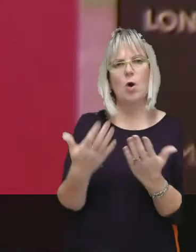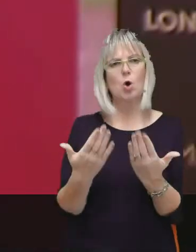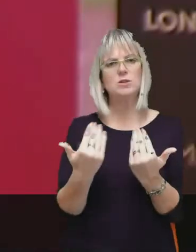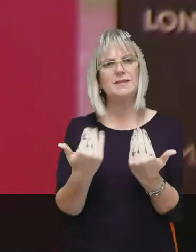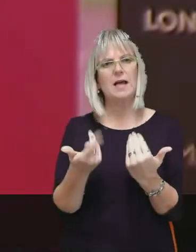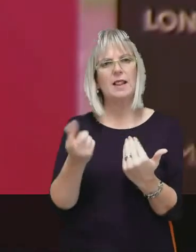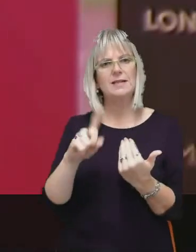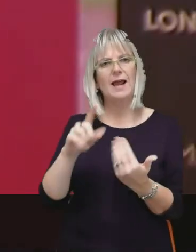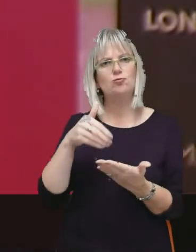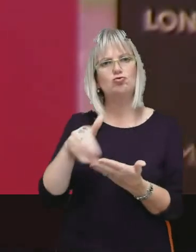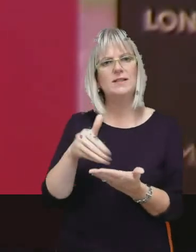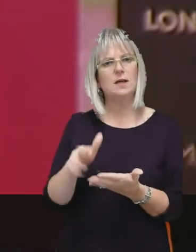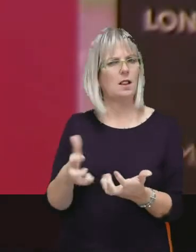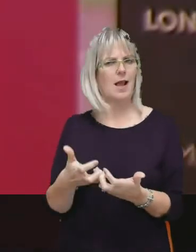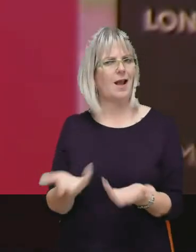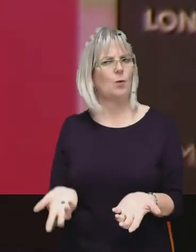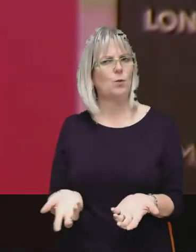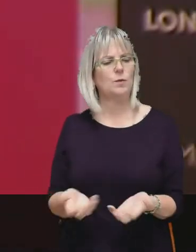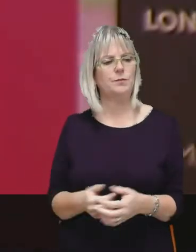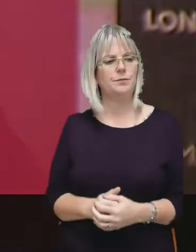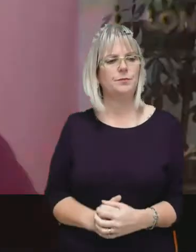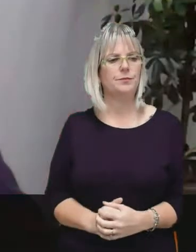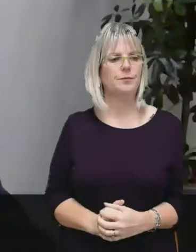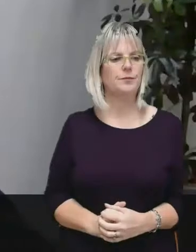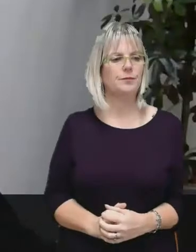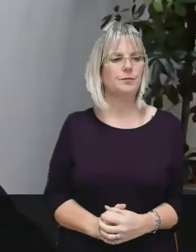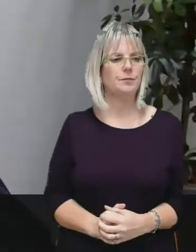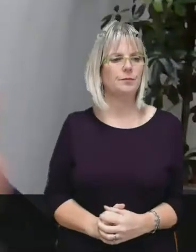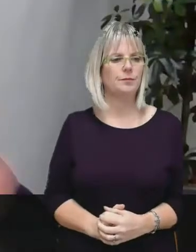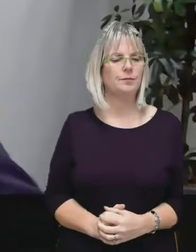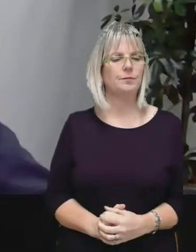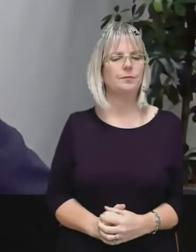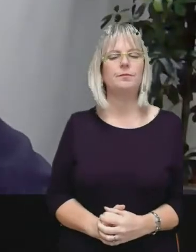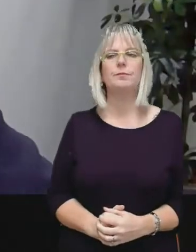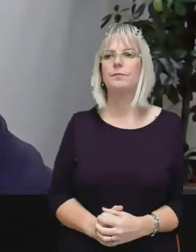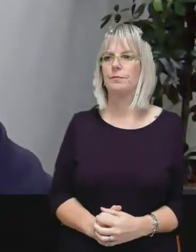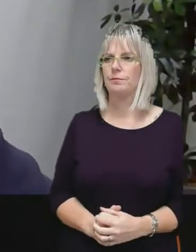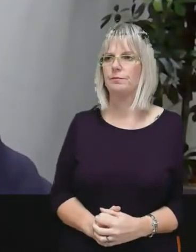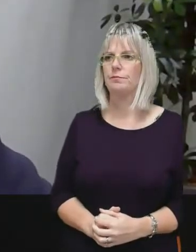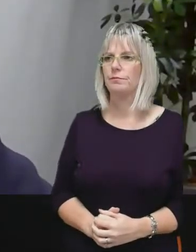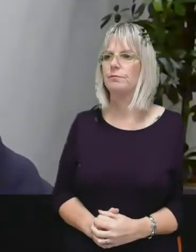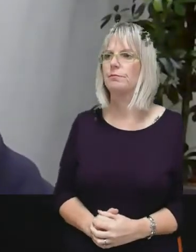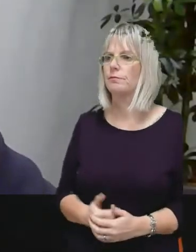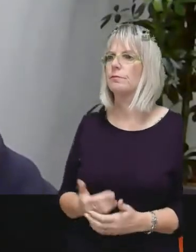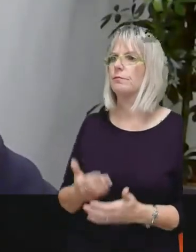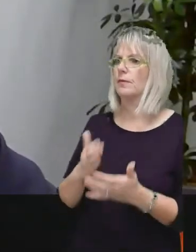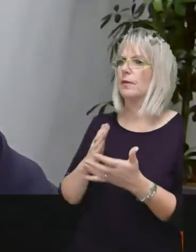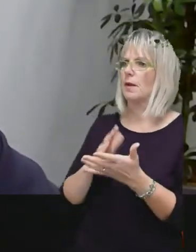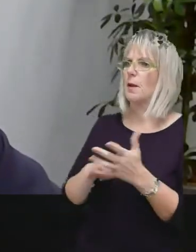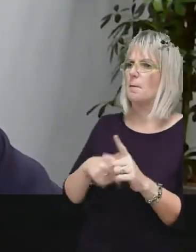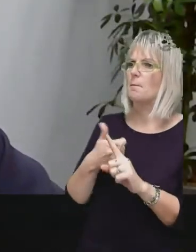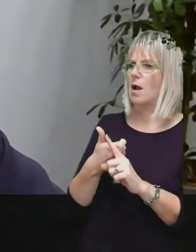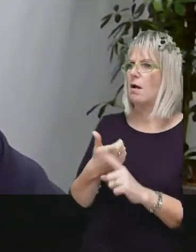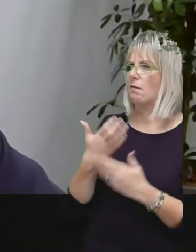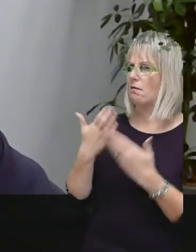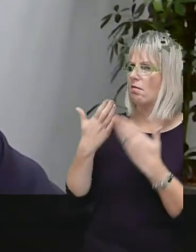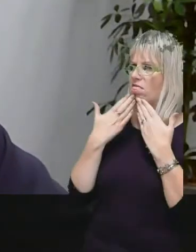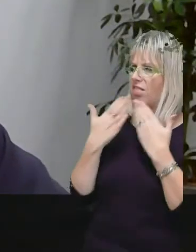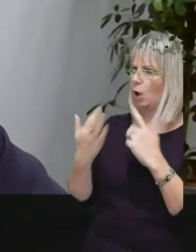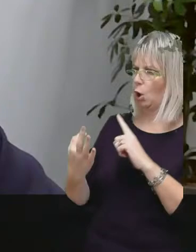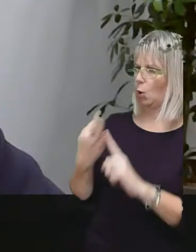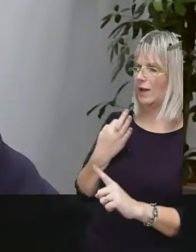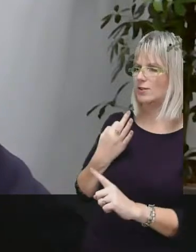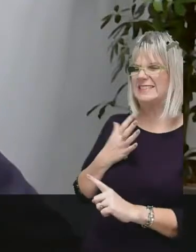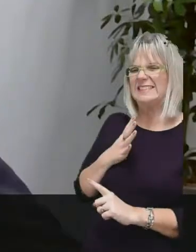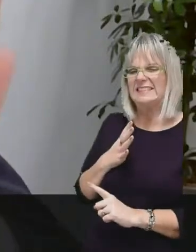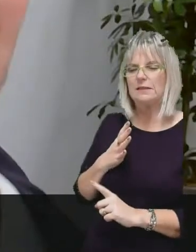Mr. Mayor? Mark, thank you for your question. And again, I really hate correcting Londoners unless they're wrong. I'm afraid I've got to address some of the issues you raised.